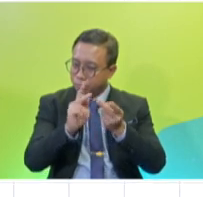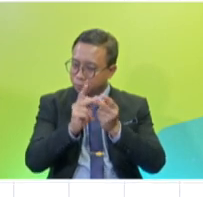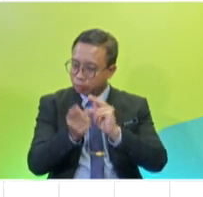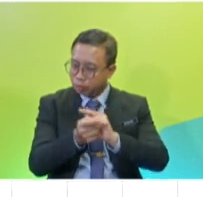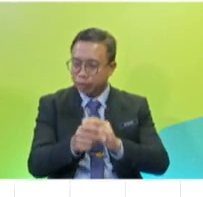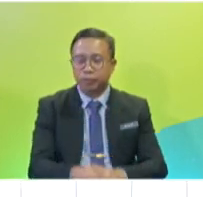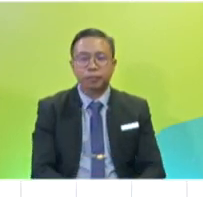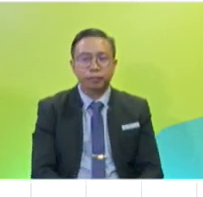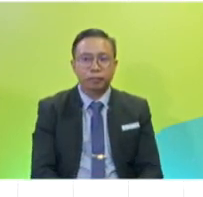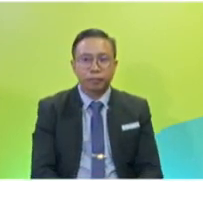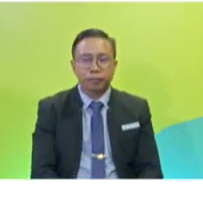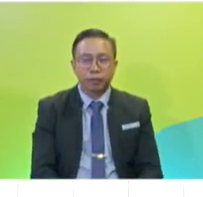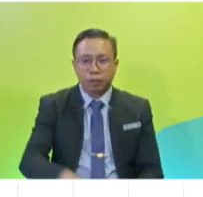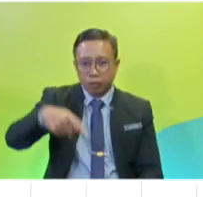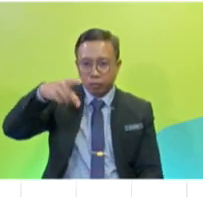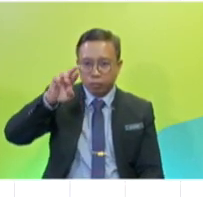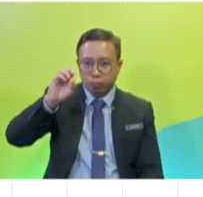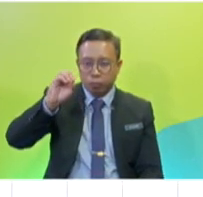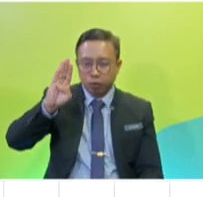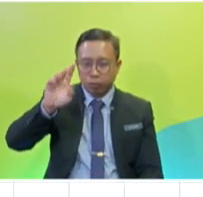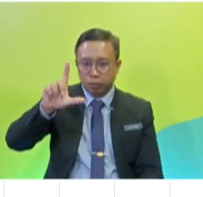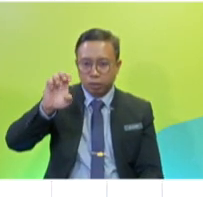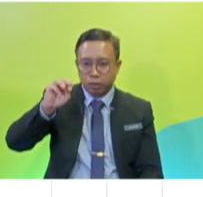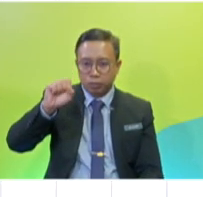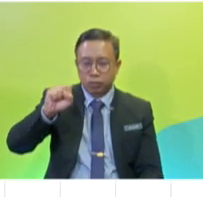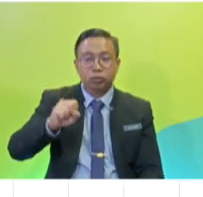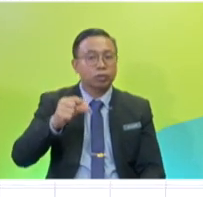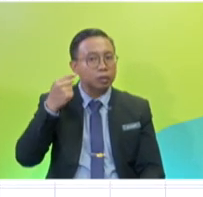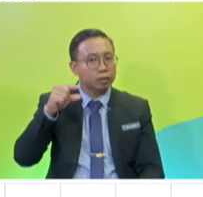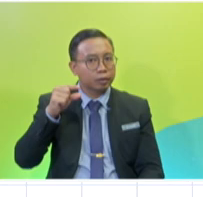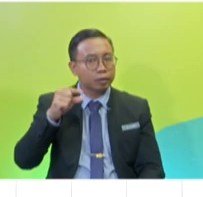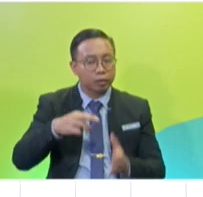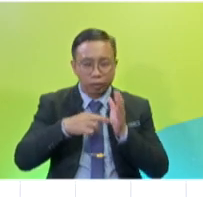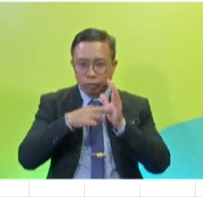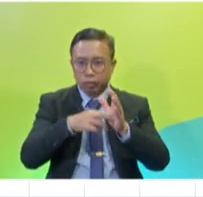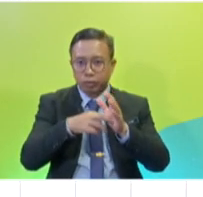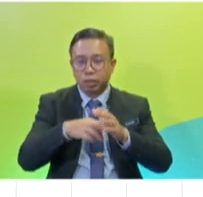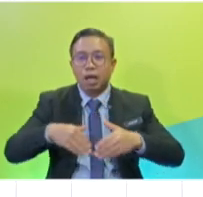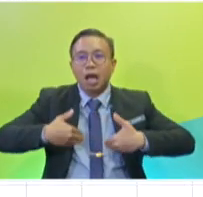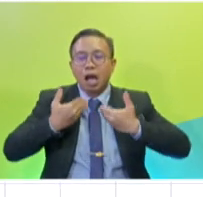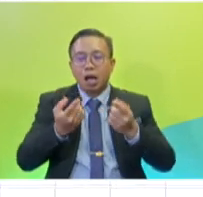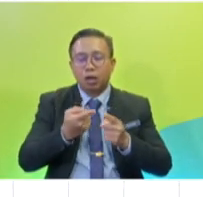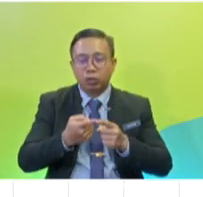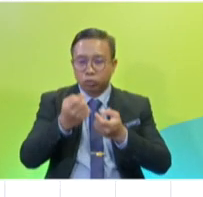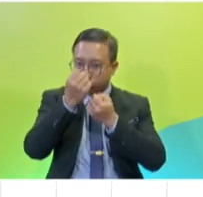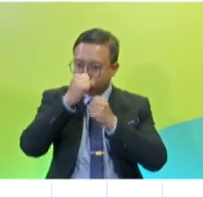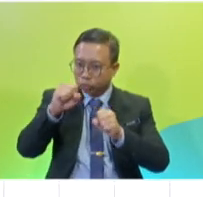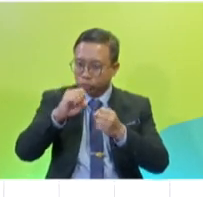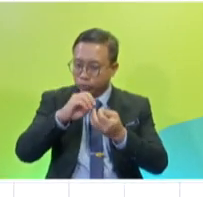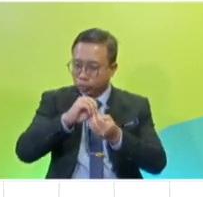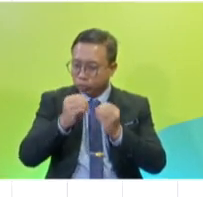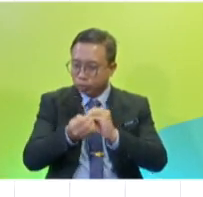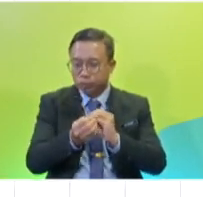Good. Problems. How about green, Shu? Green represents to solve problem or give idea. Spot on. Okay,